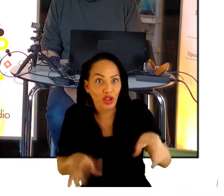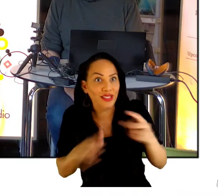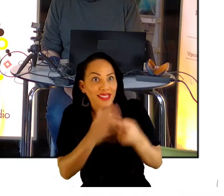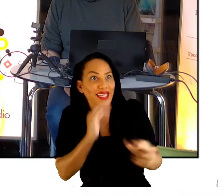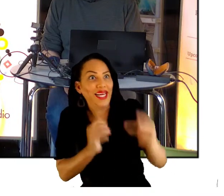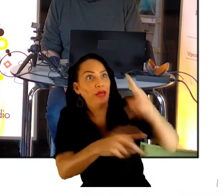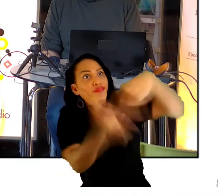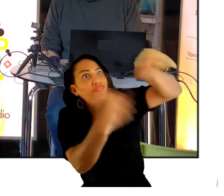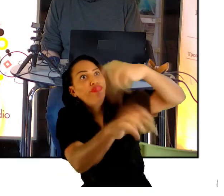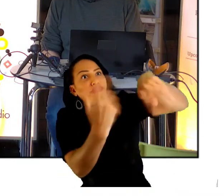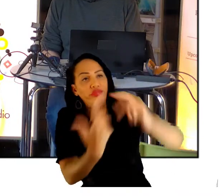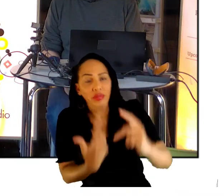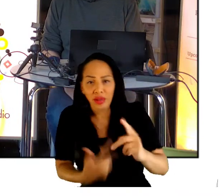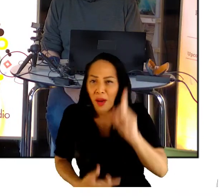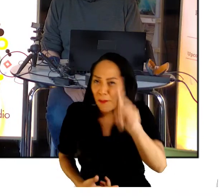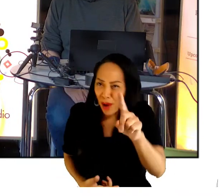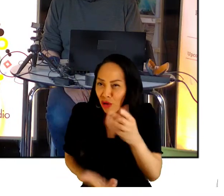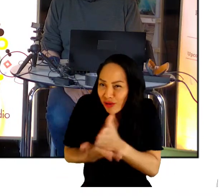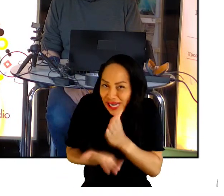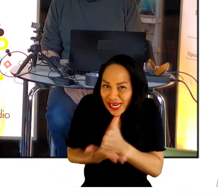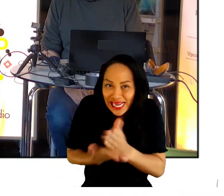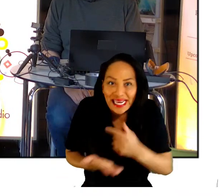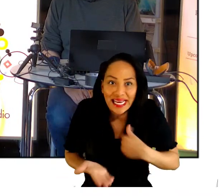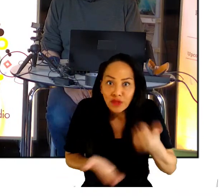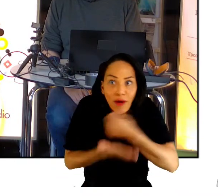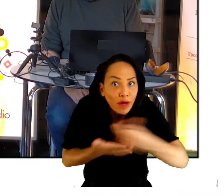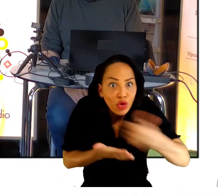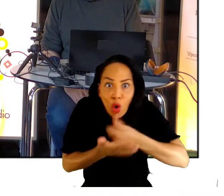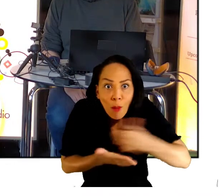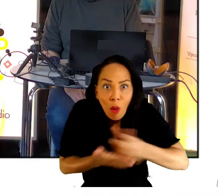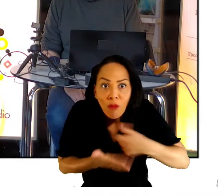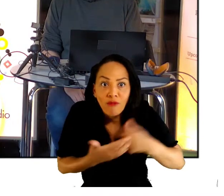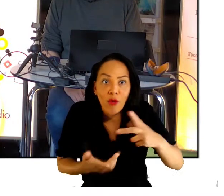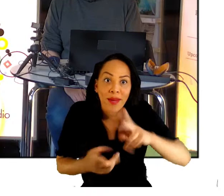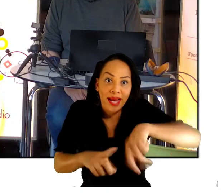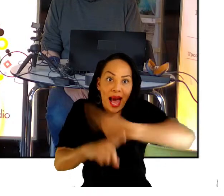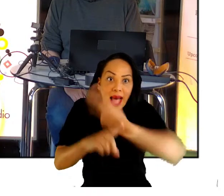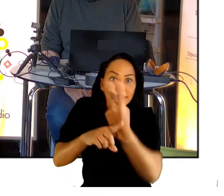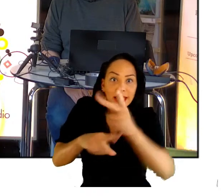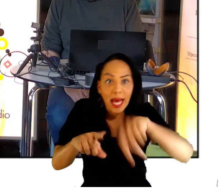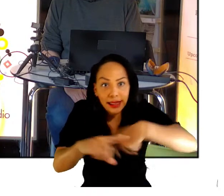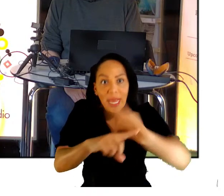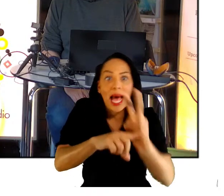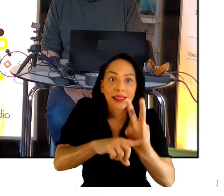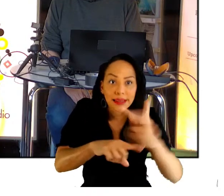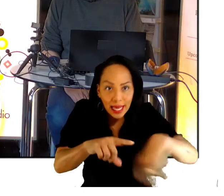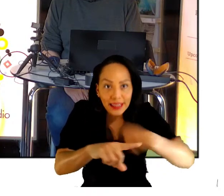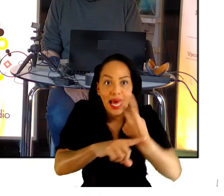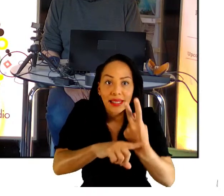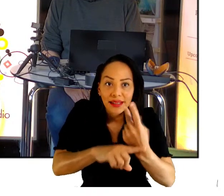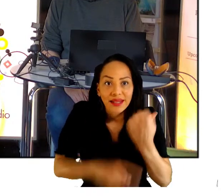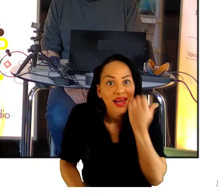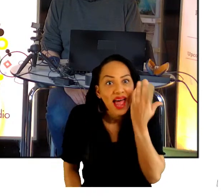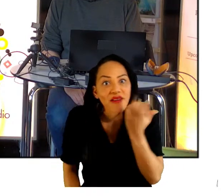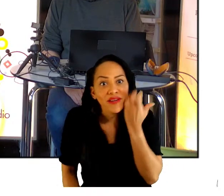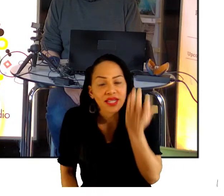have to remind myself that my mind wanders and I think of all sorts of mundane